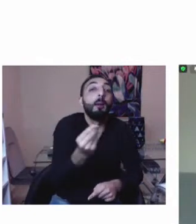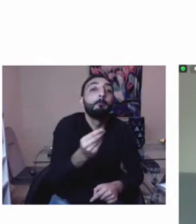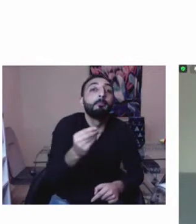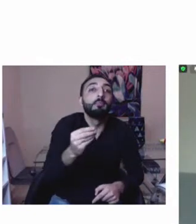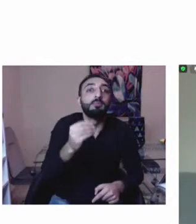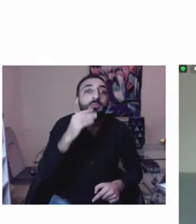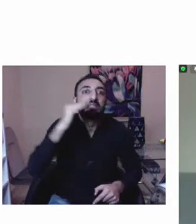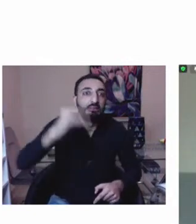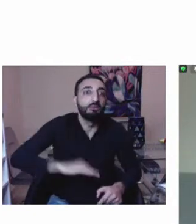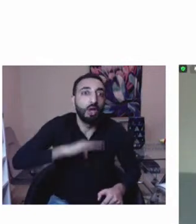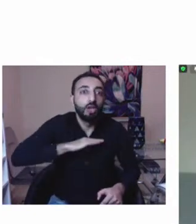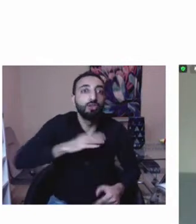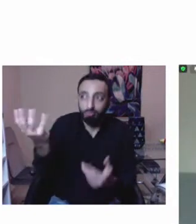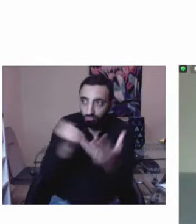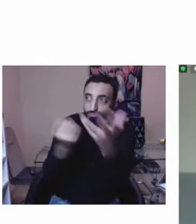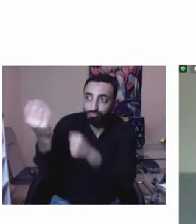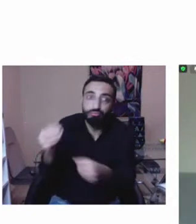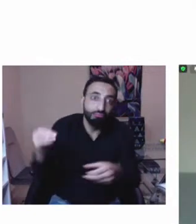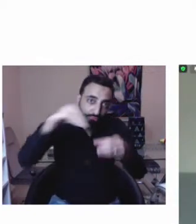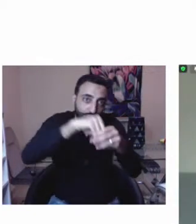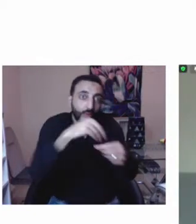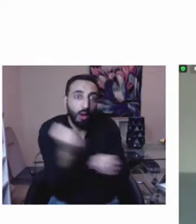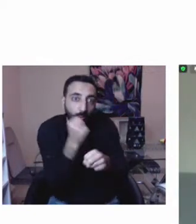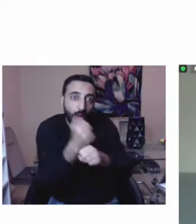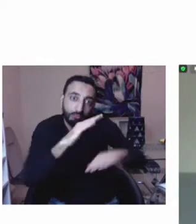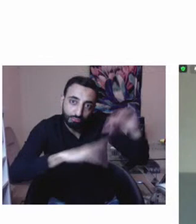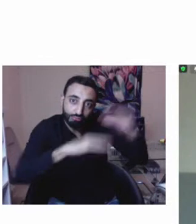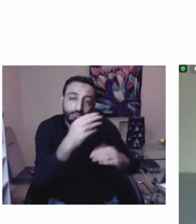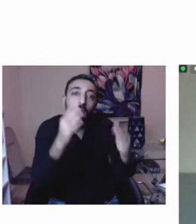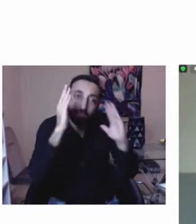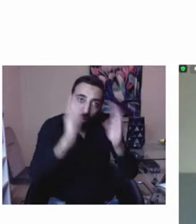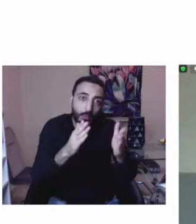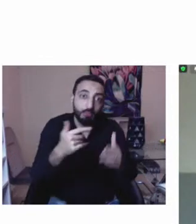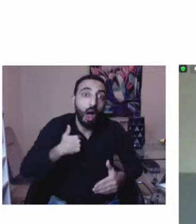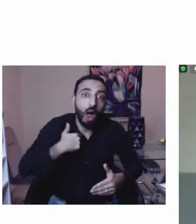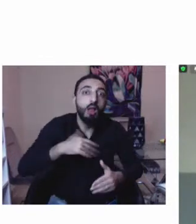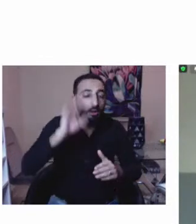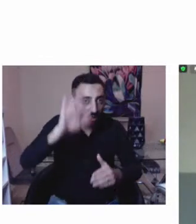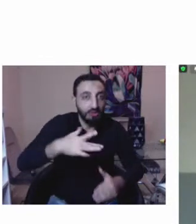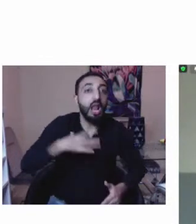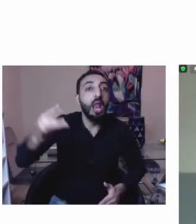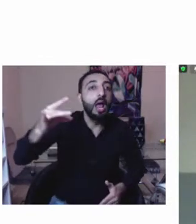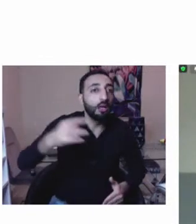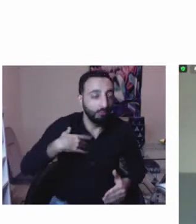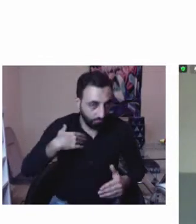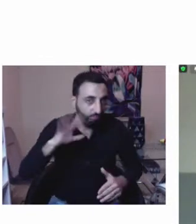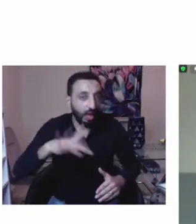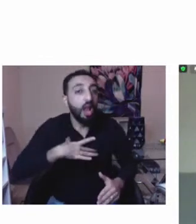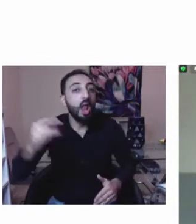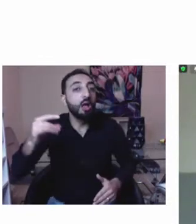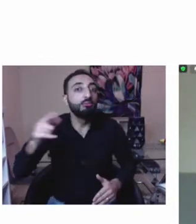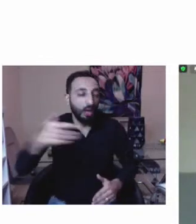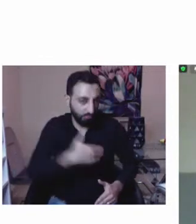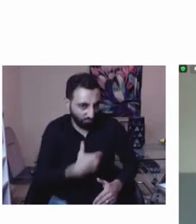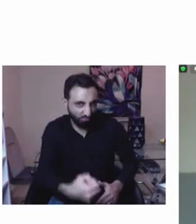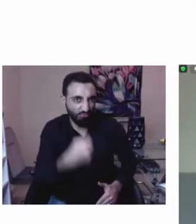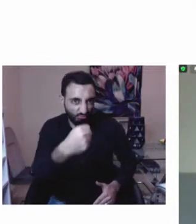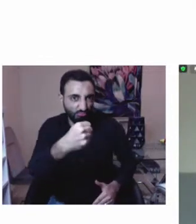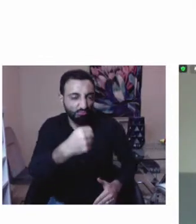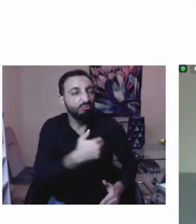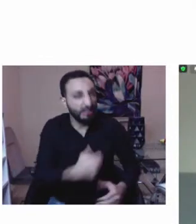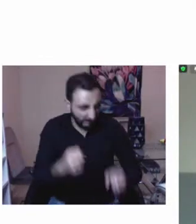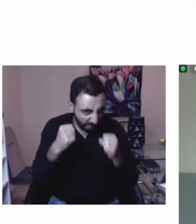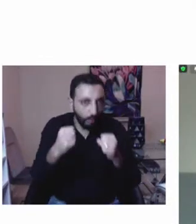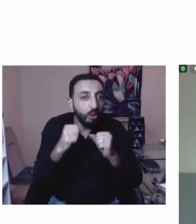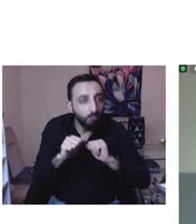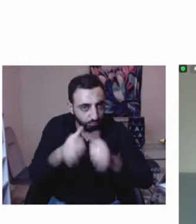I really believe that it takes courage to dare to believe and support the dynamic of youth in the context of building